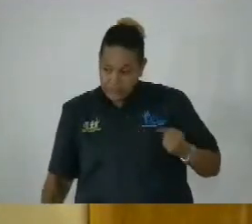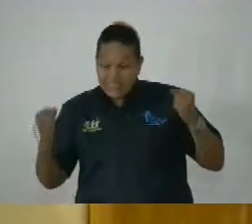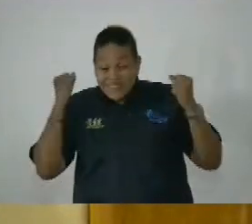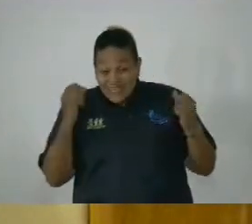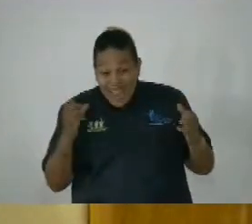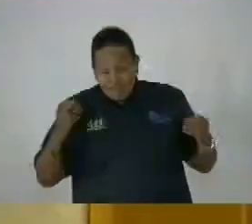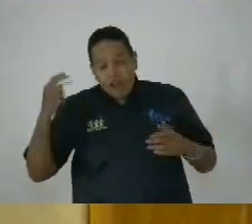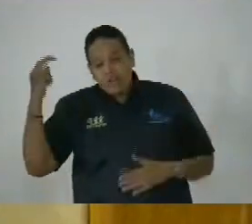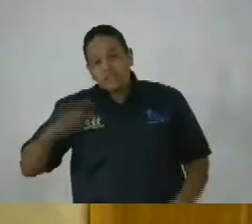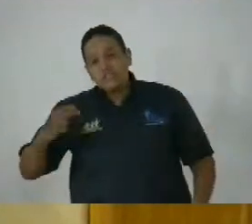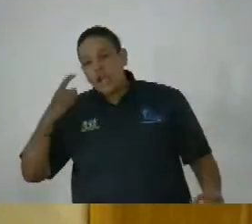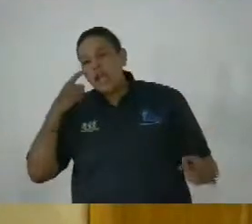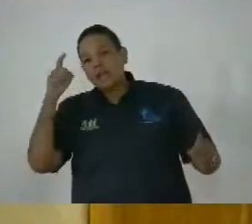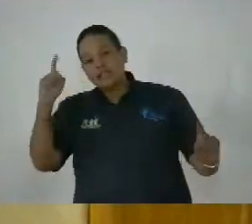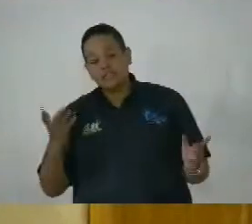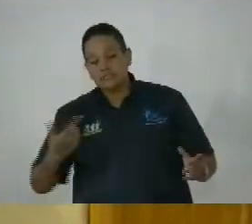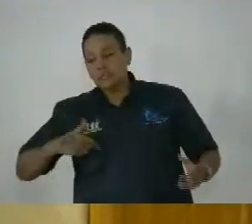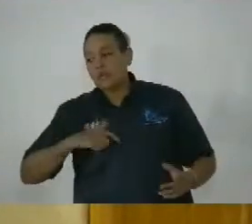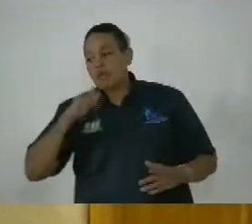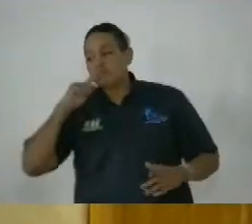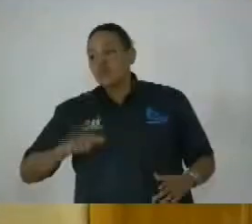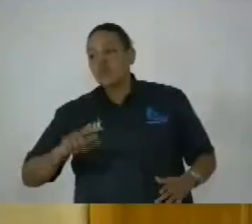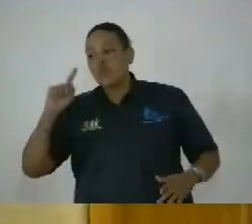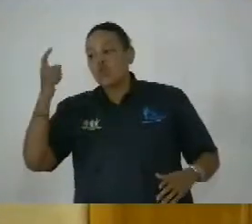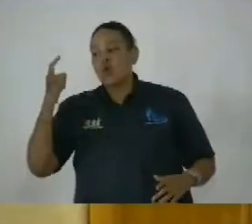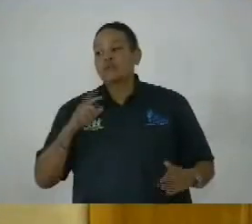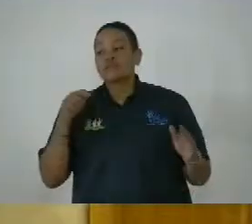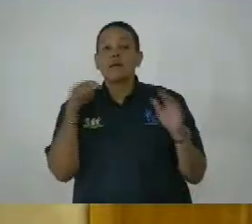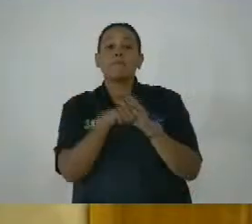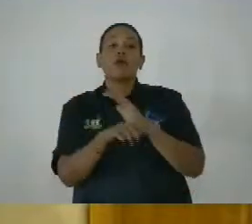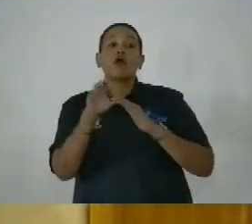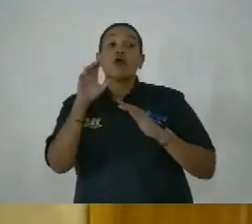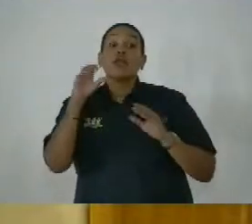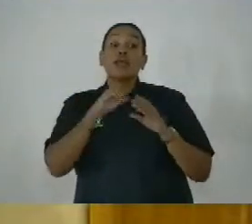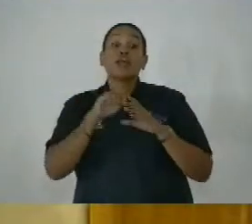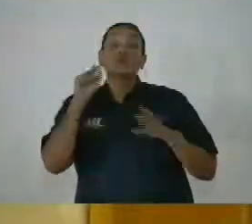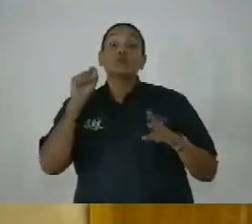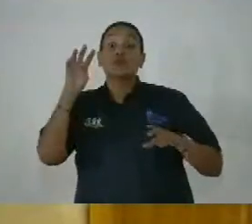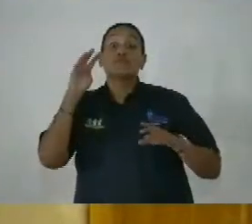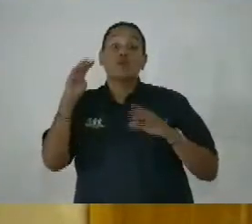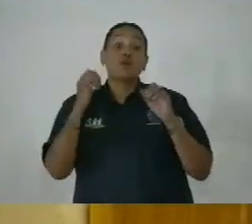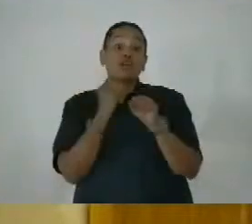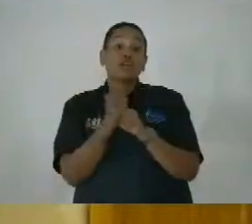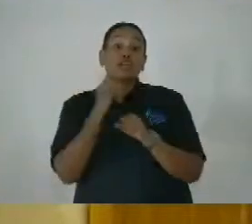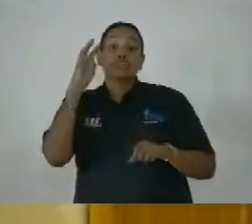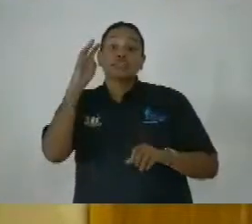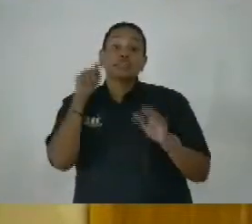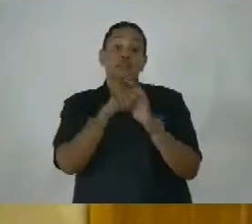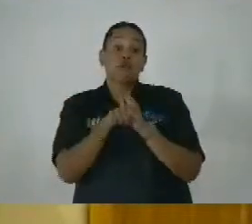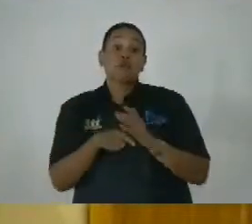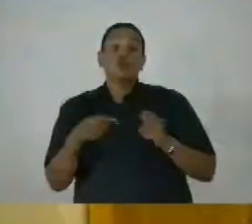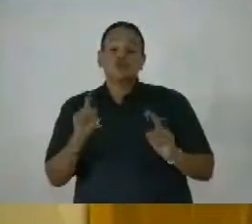historic achievements. We have the lowest weekly murder count in 24 years within the 6 murders during Christmas. 24